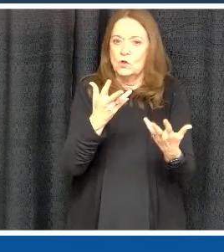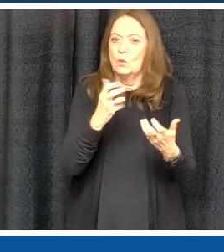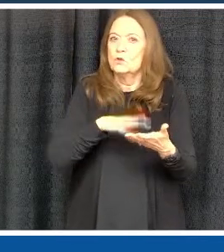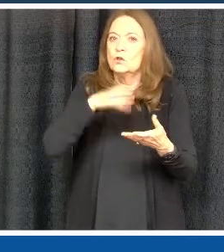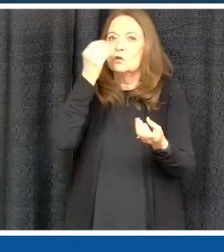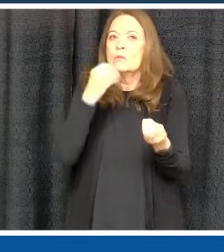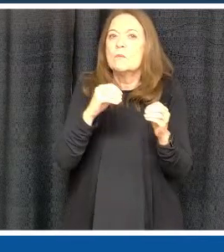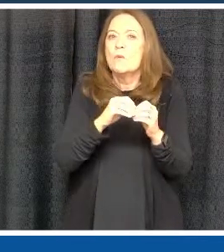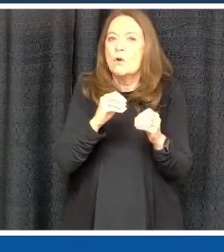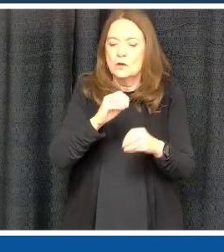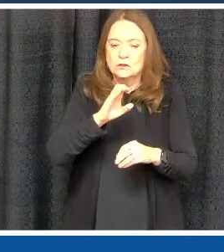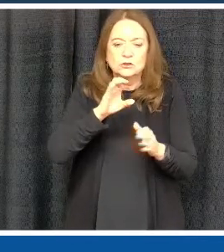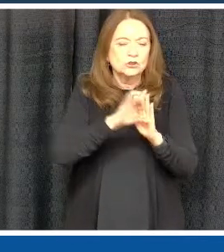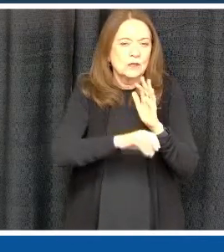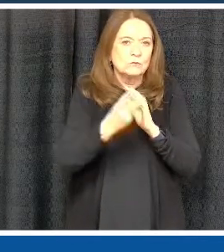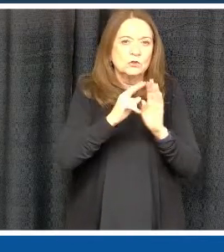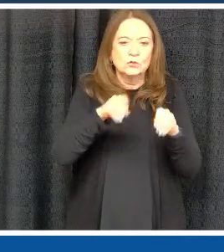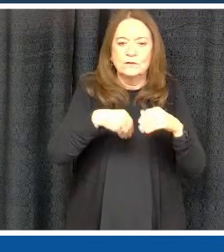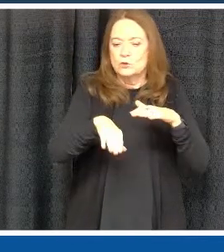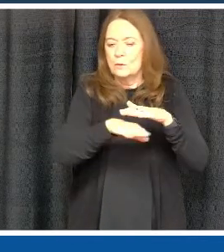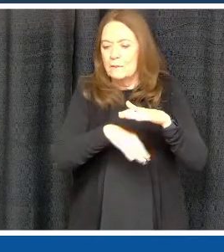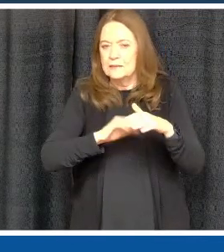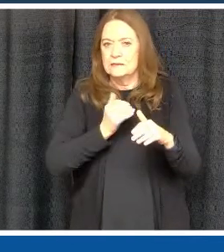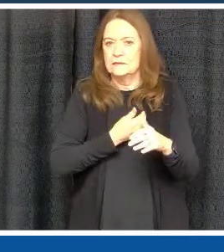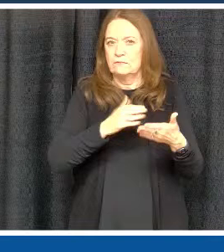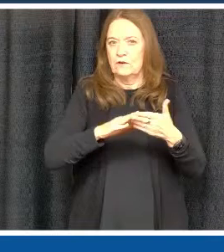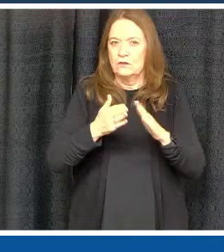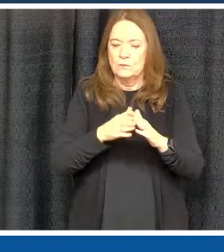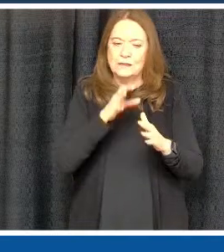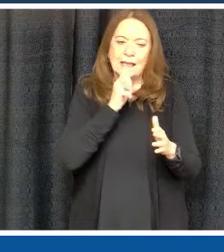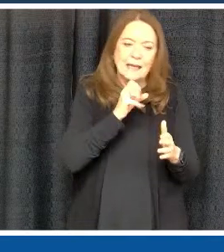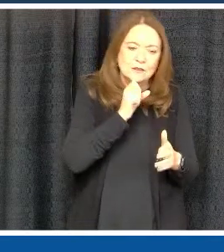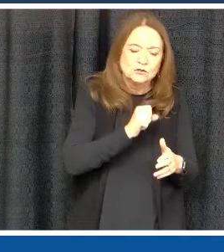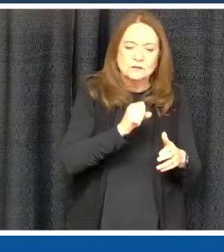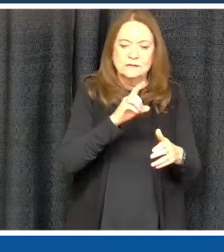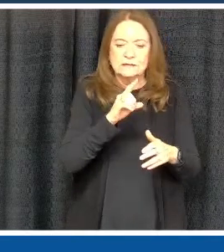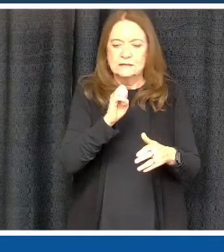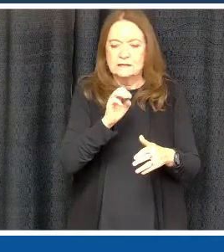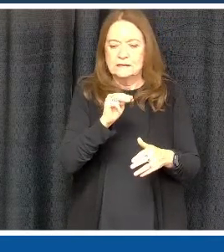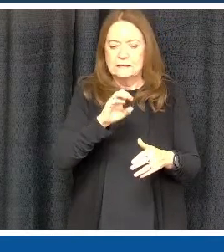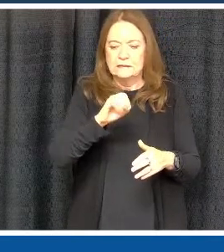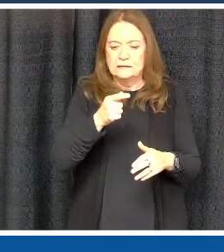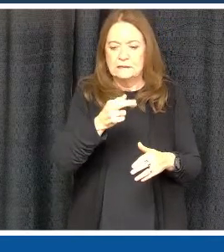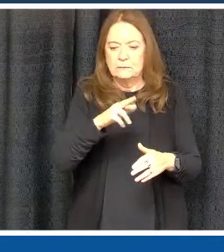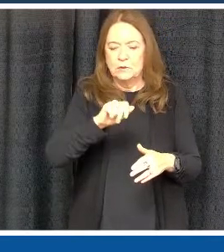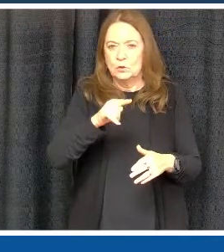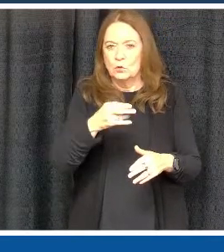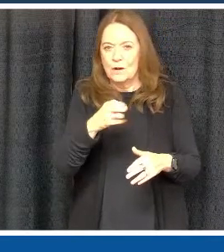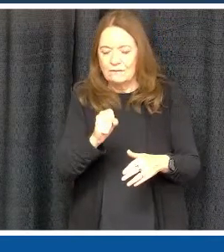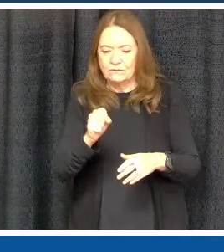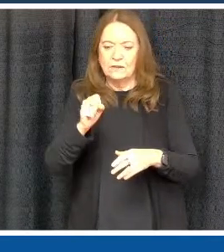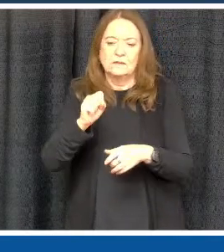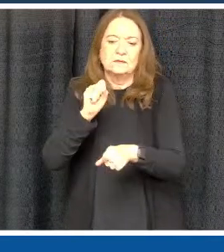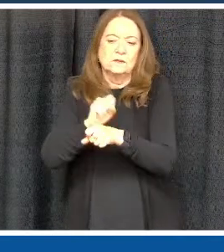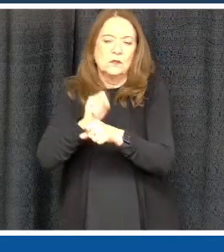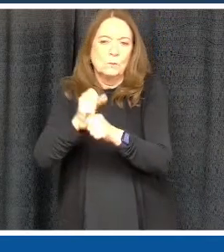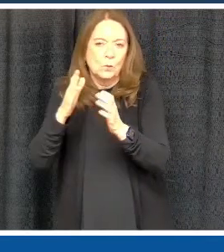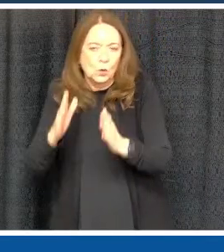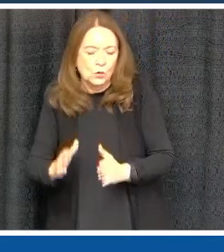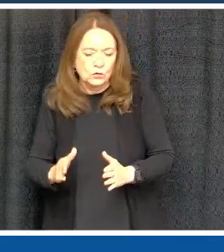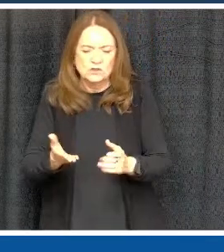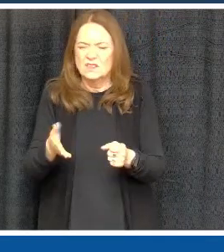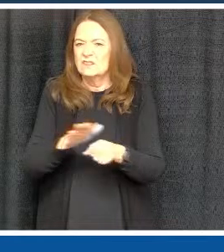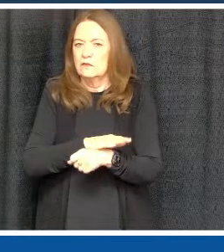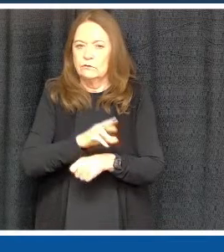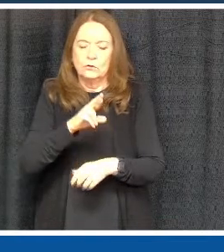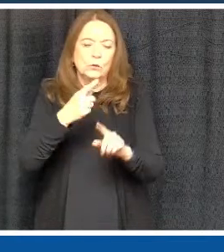little more, Chapter 2 gives you the basics of our community, the ages, the demographics, our employers, you name it, it's covered in there.